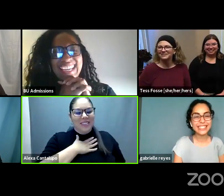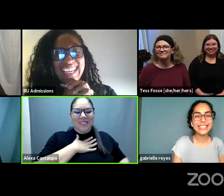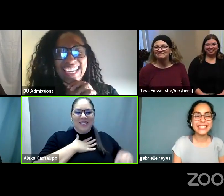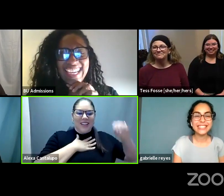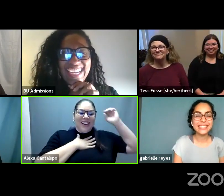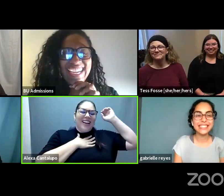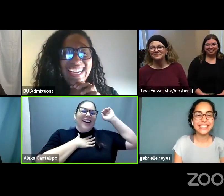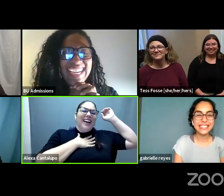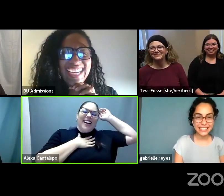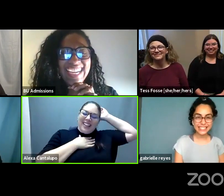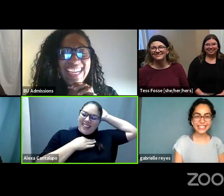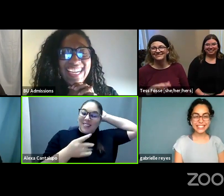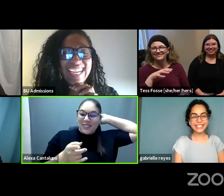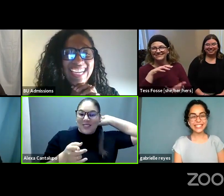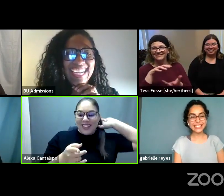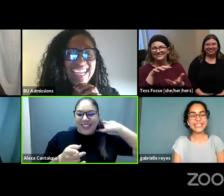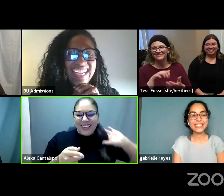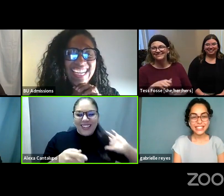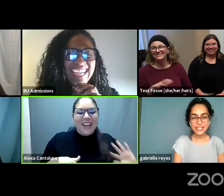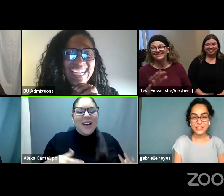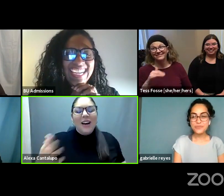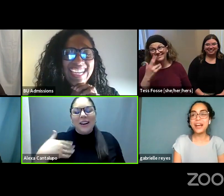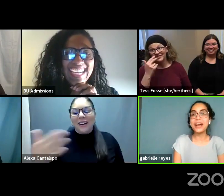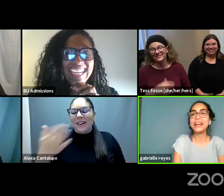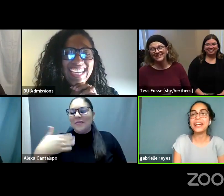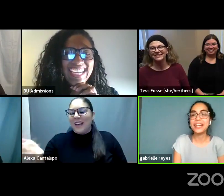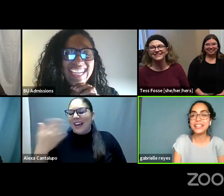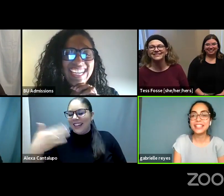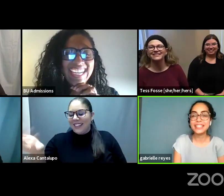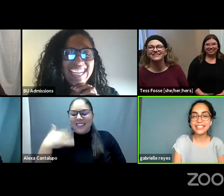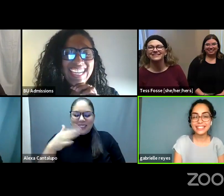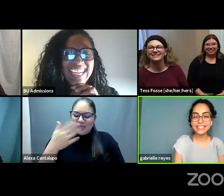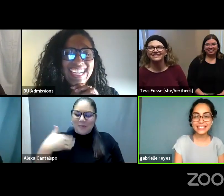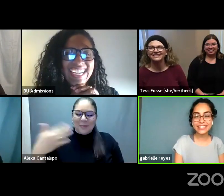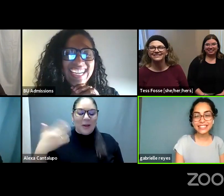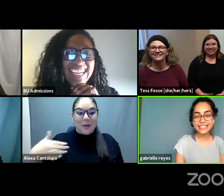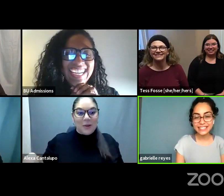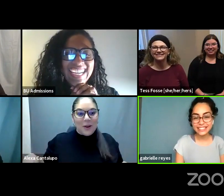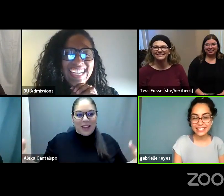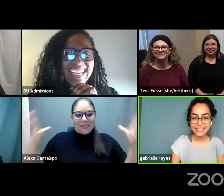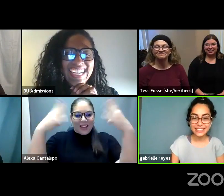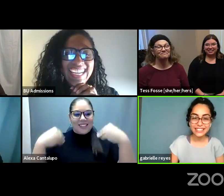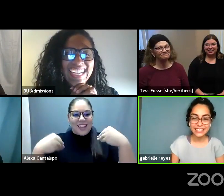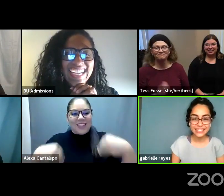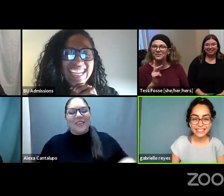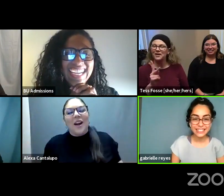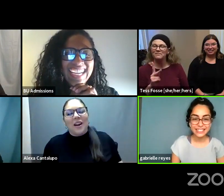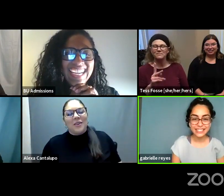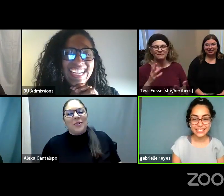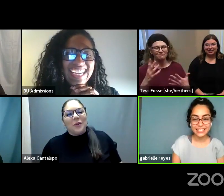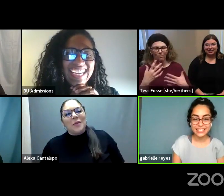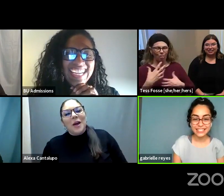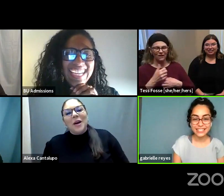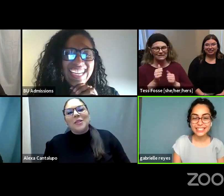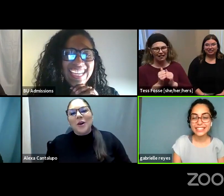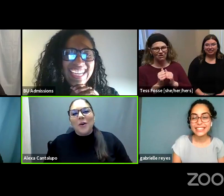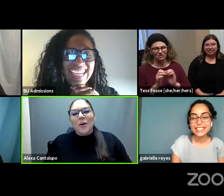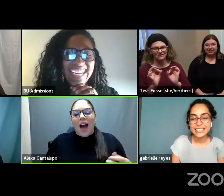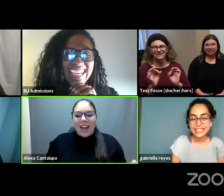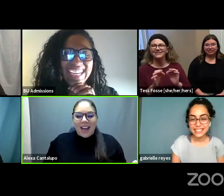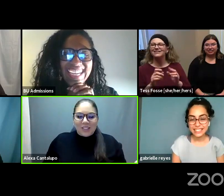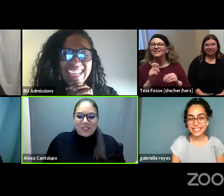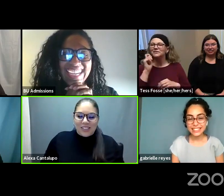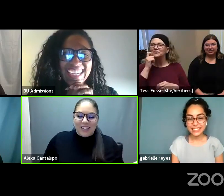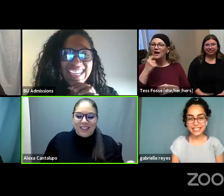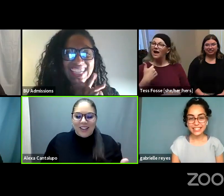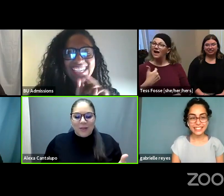Oh, that was funny. Oh man. Oh, okay, get it together. All right, cool. So